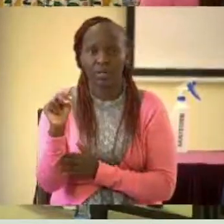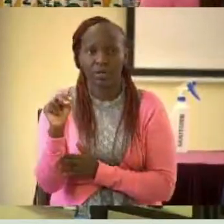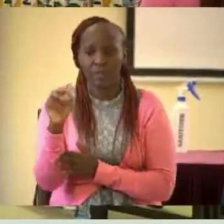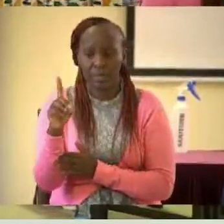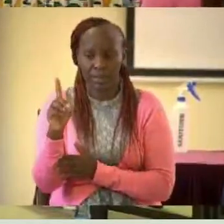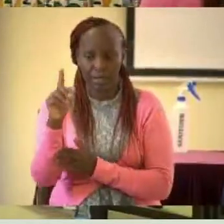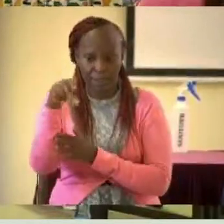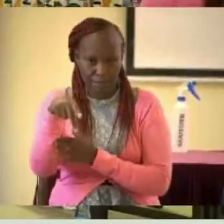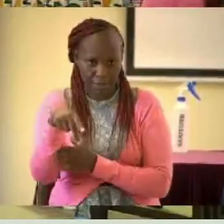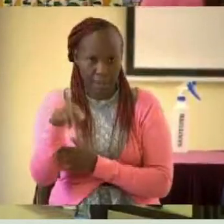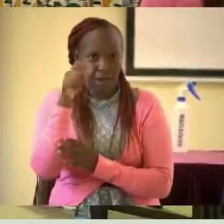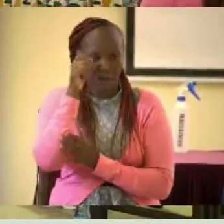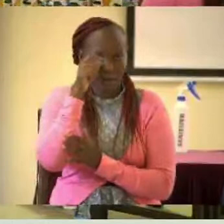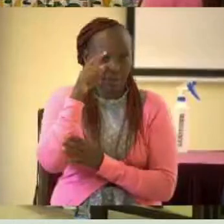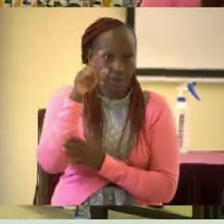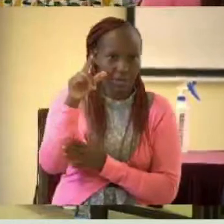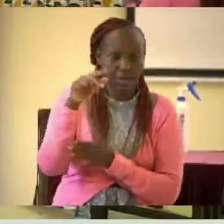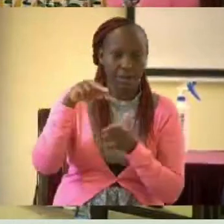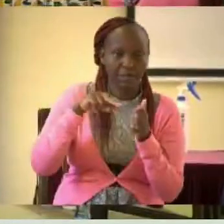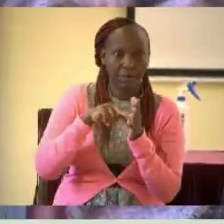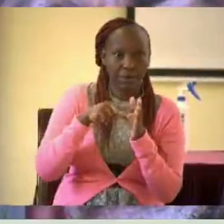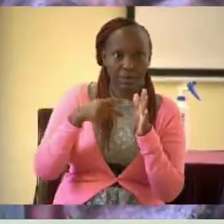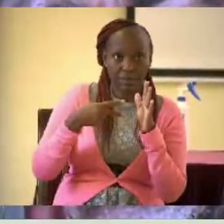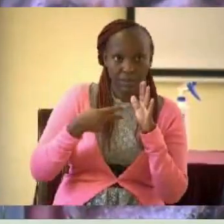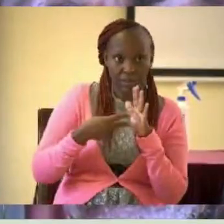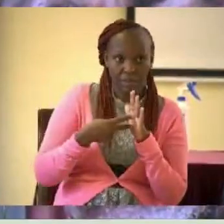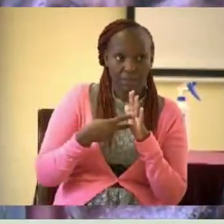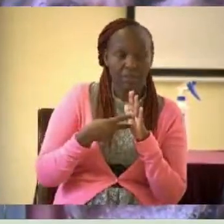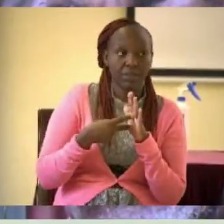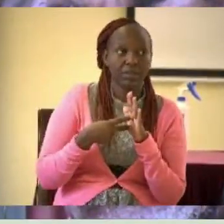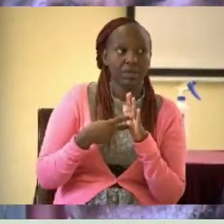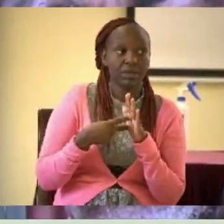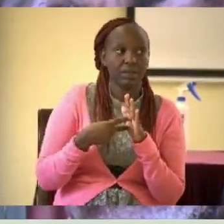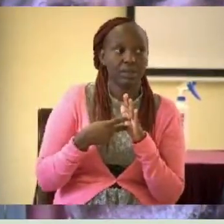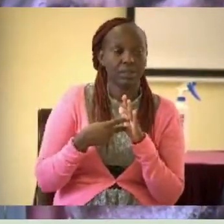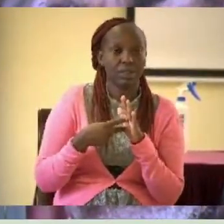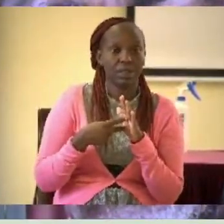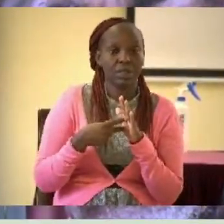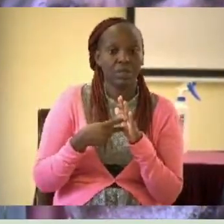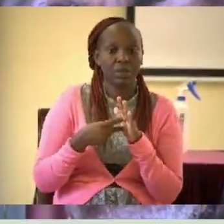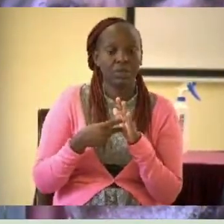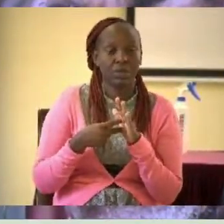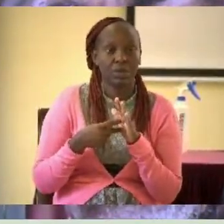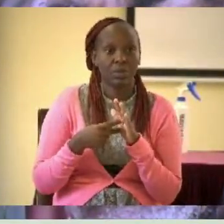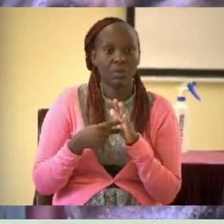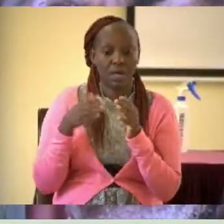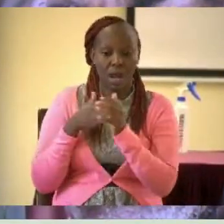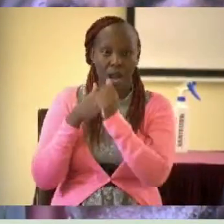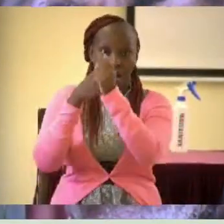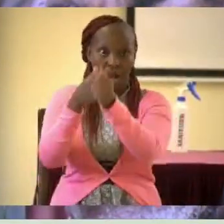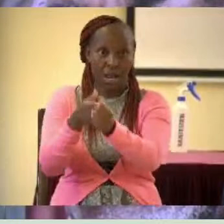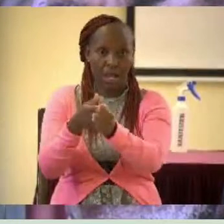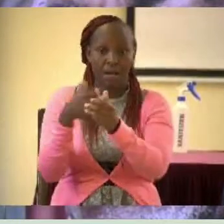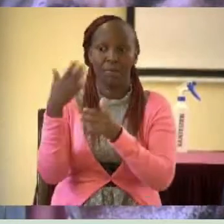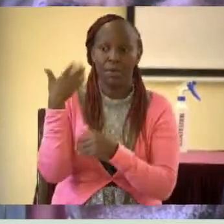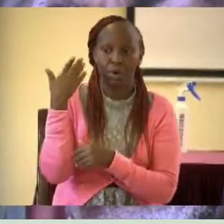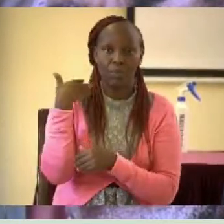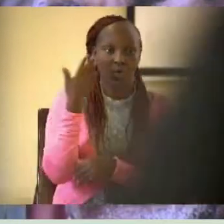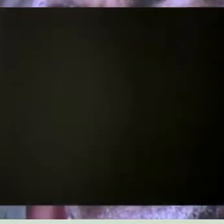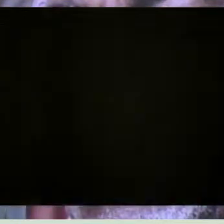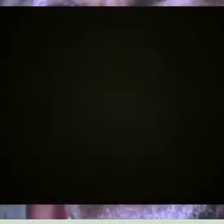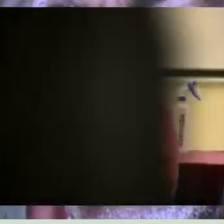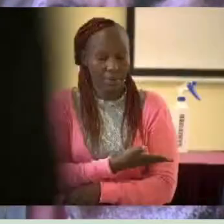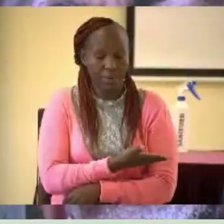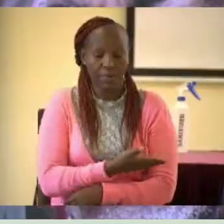Program, Amkeni project, being headed by Mr. Wambua here,